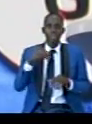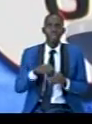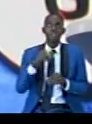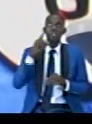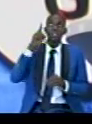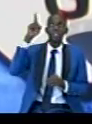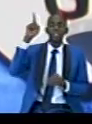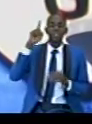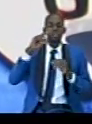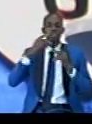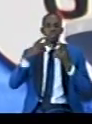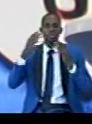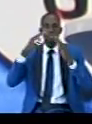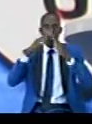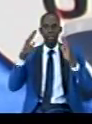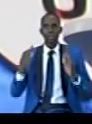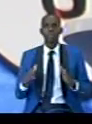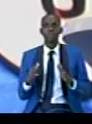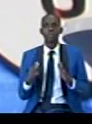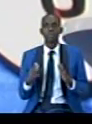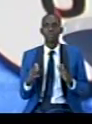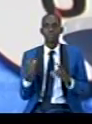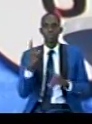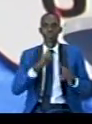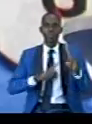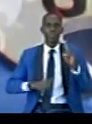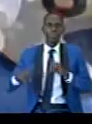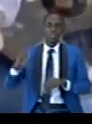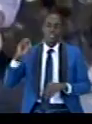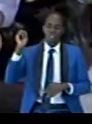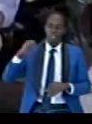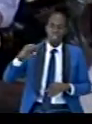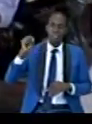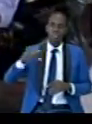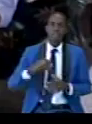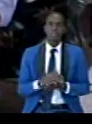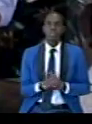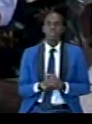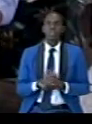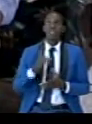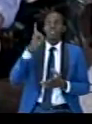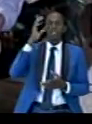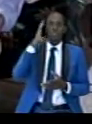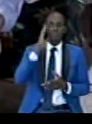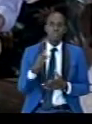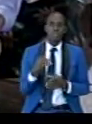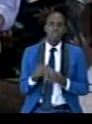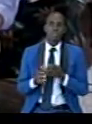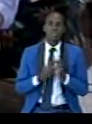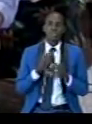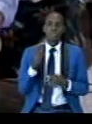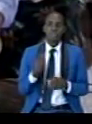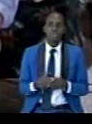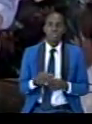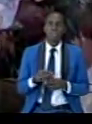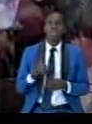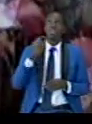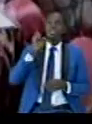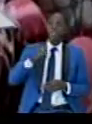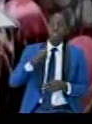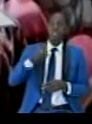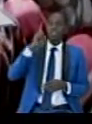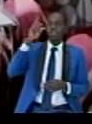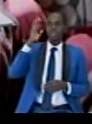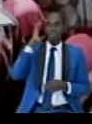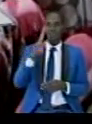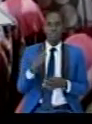his pavilion. Somebody say, yes. He will. I said he will.